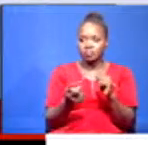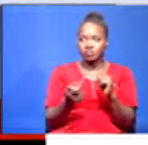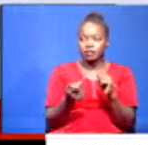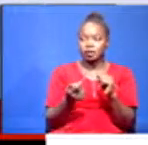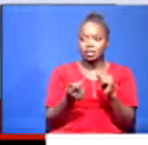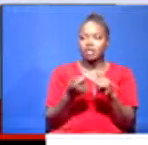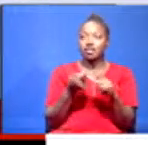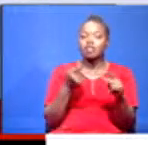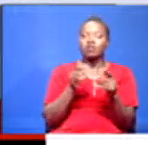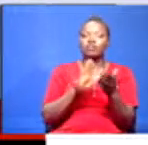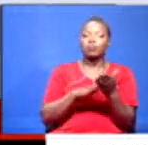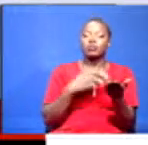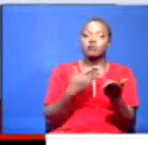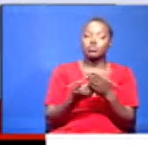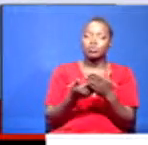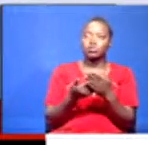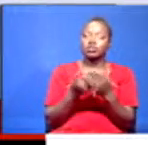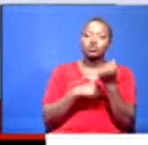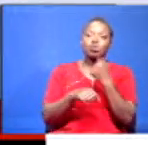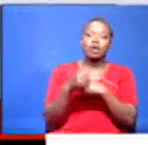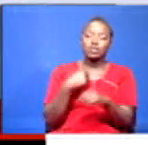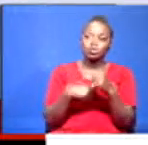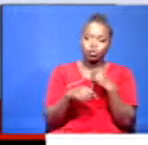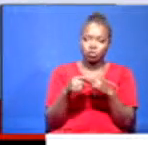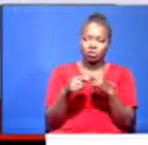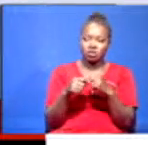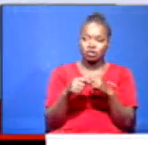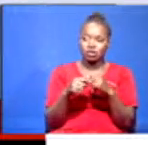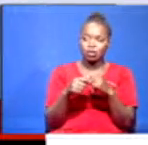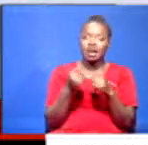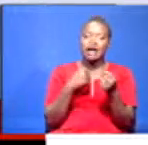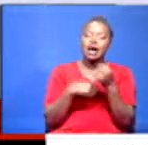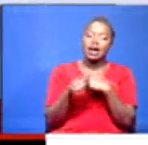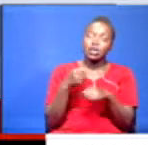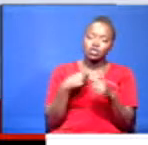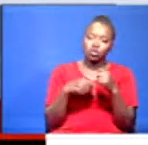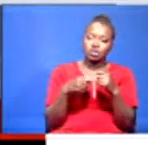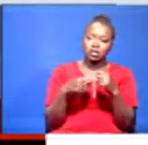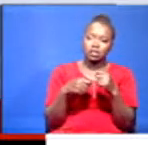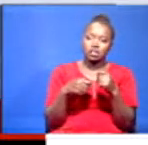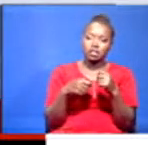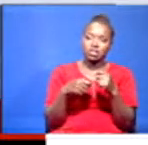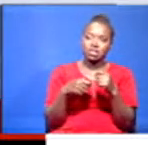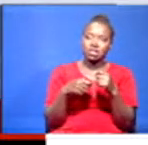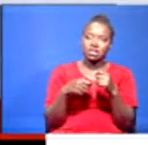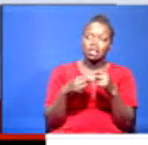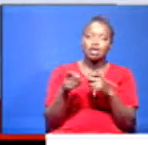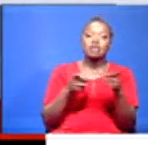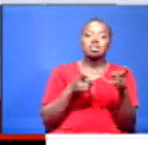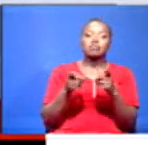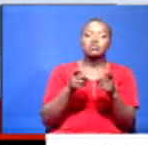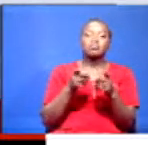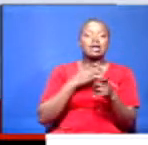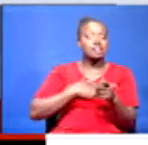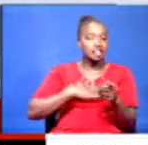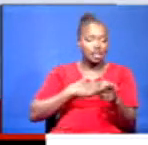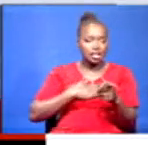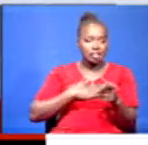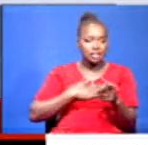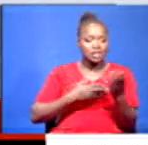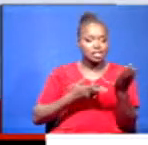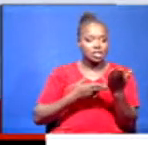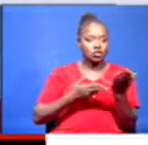from proposals to action. Action that is driven by science,